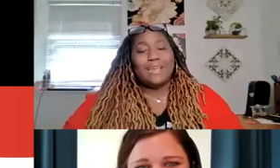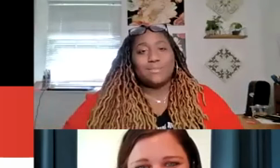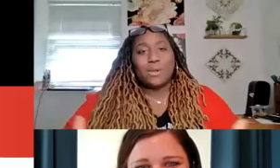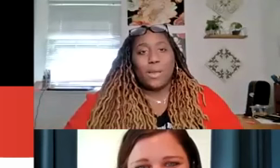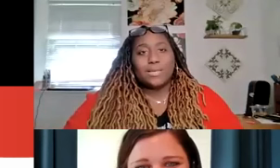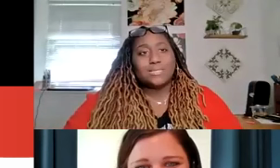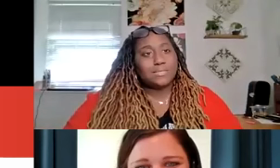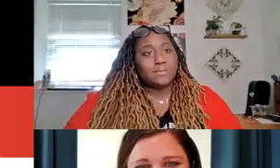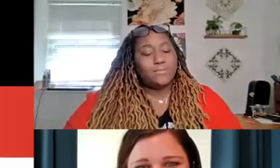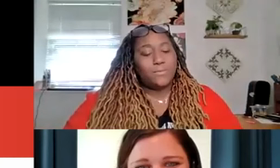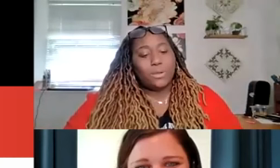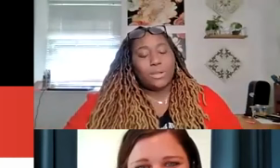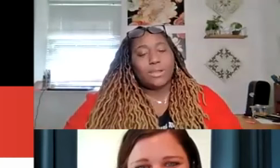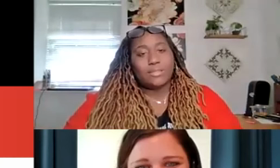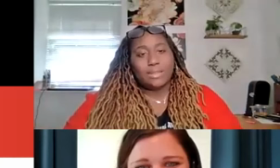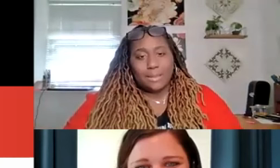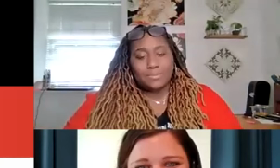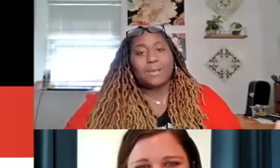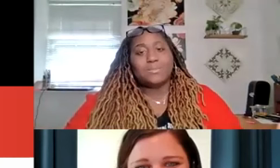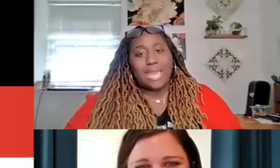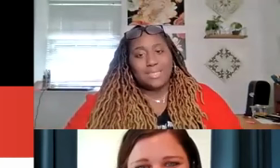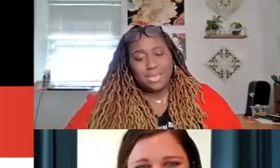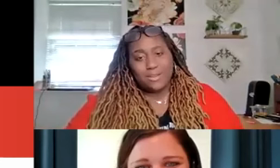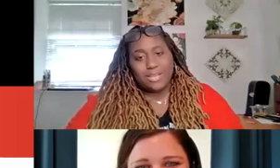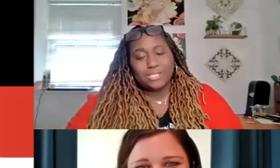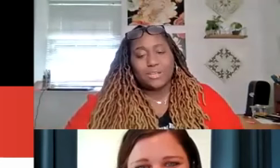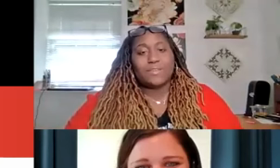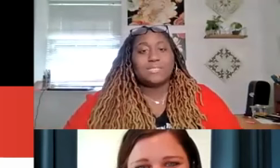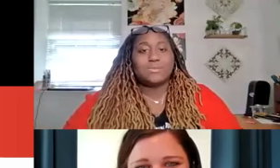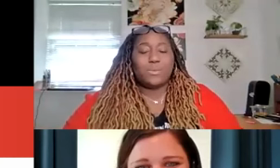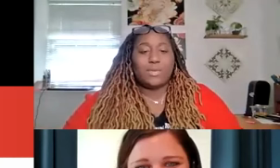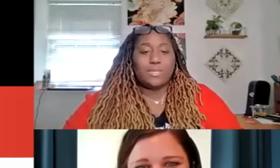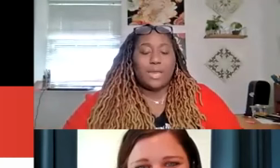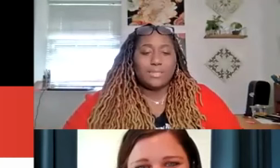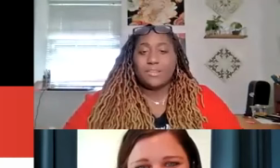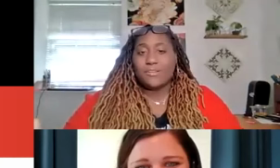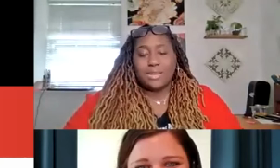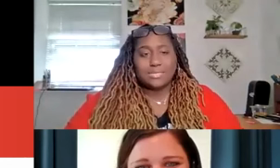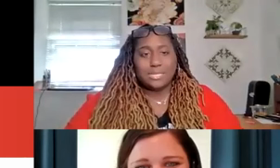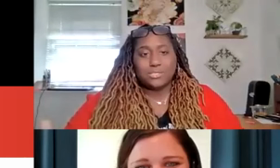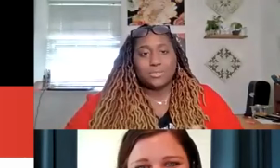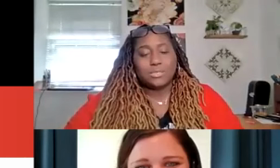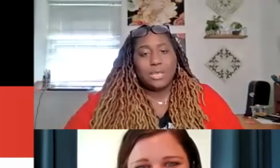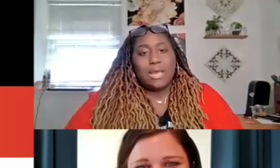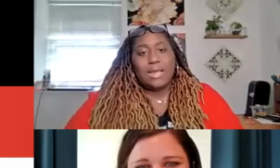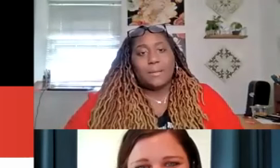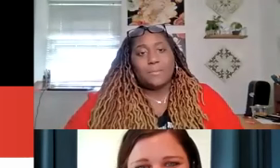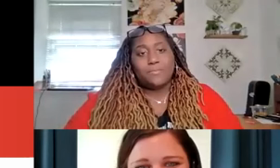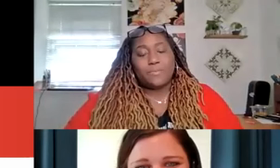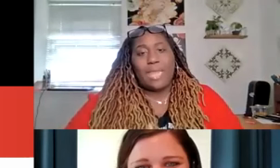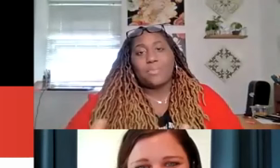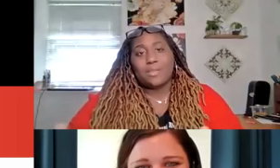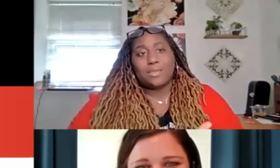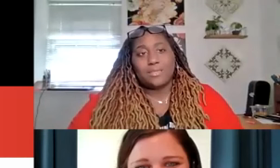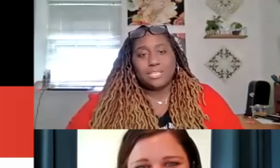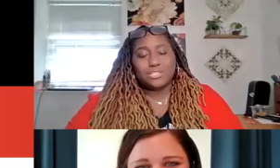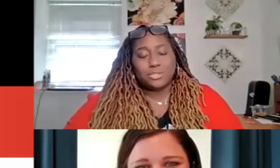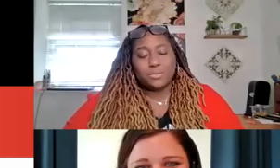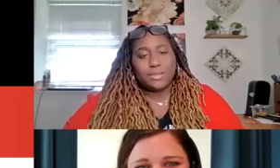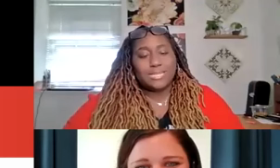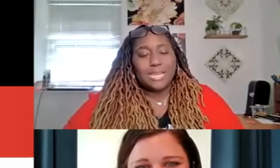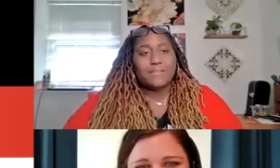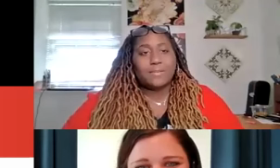in requests for the laptops and the internet service with the internet essentials happening in